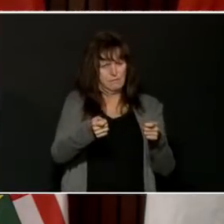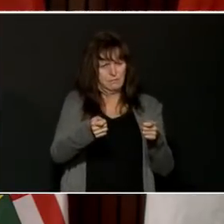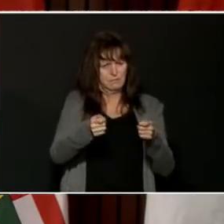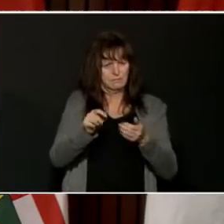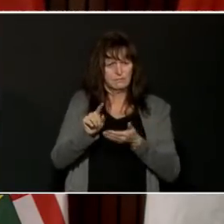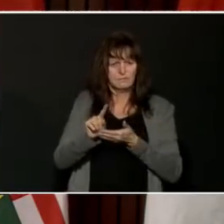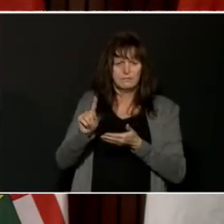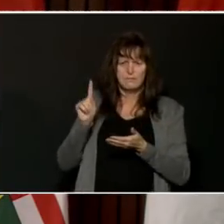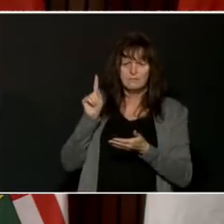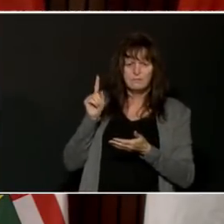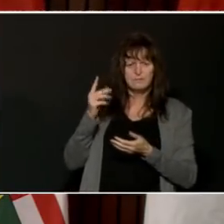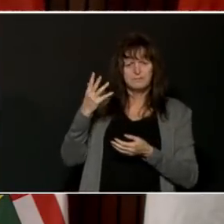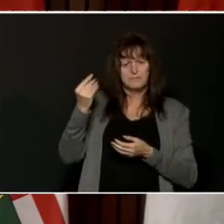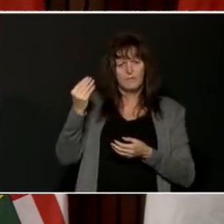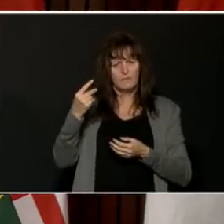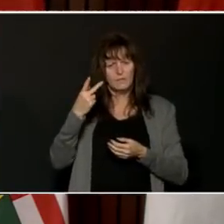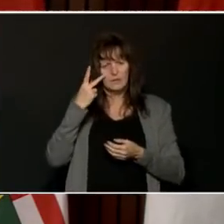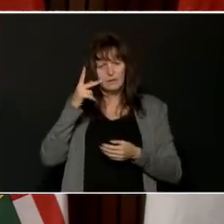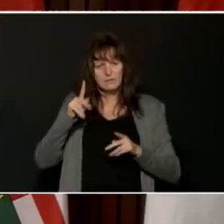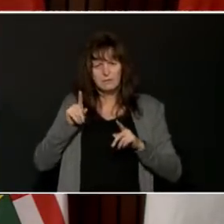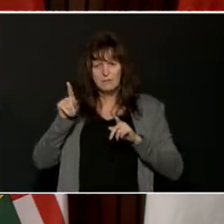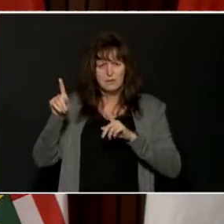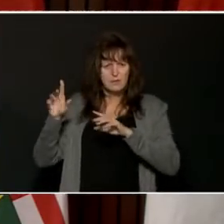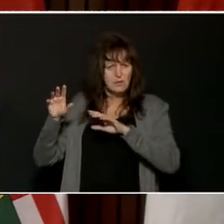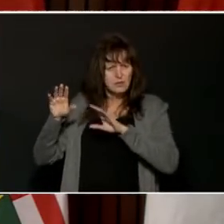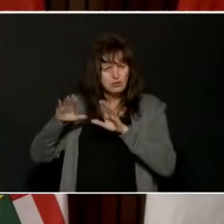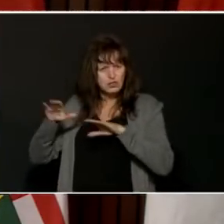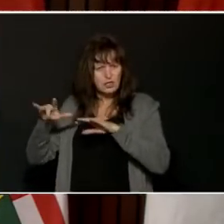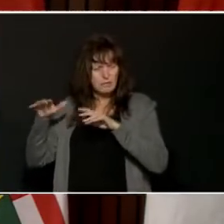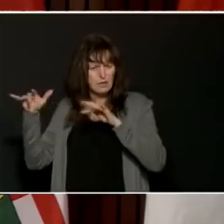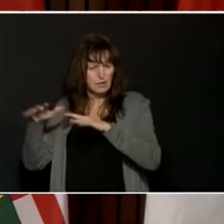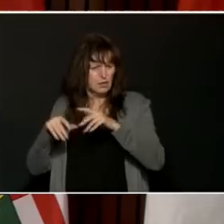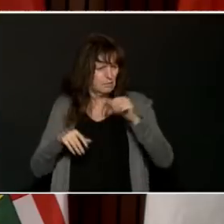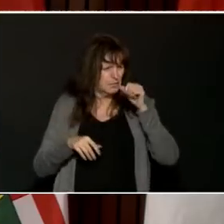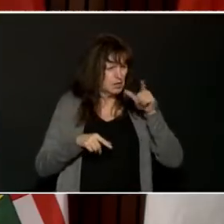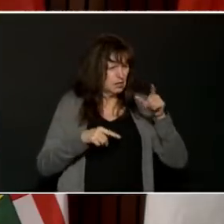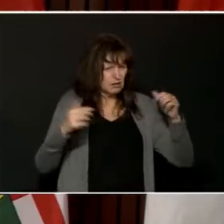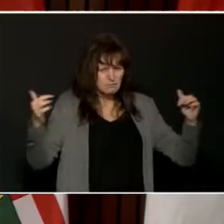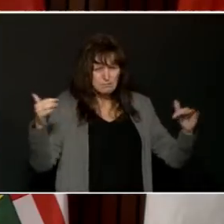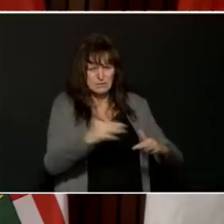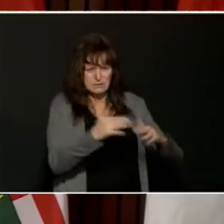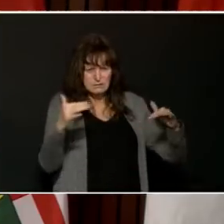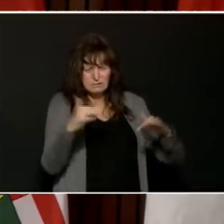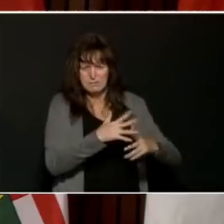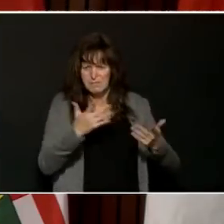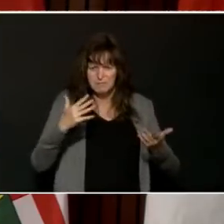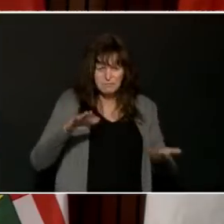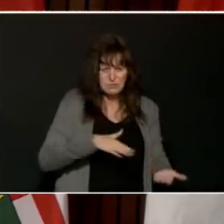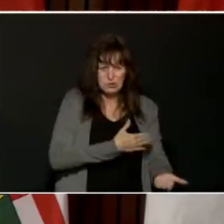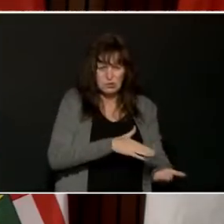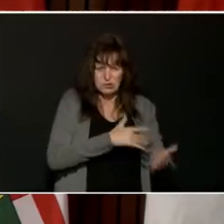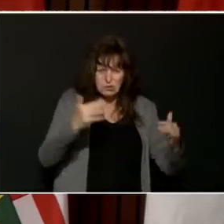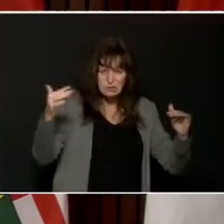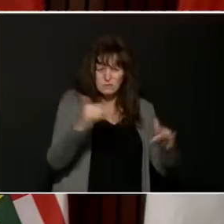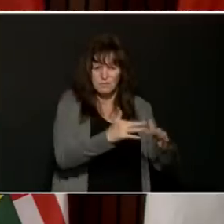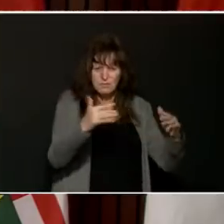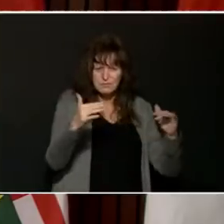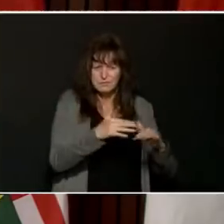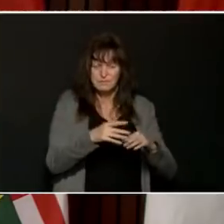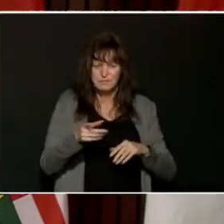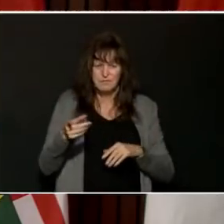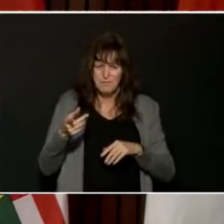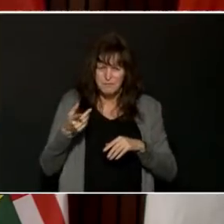people crowded in gyms, crowded in bars with live music. What is your advice to people who are still going to gyms and